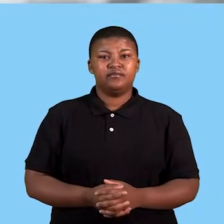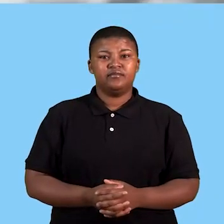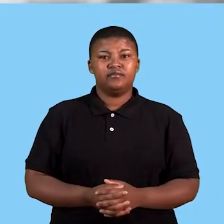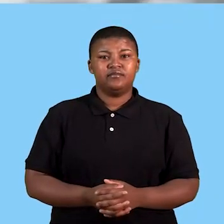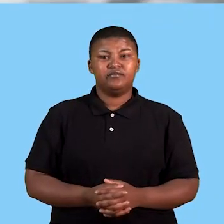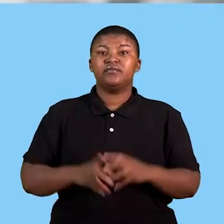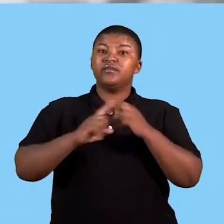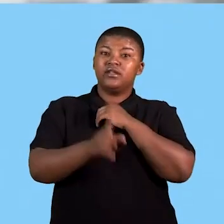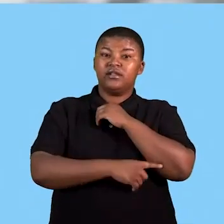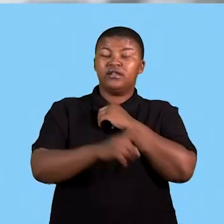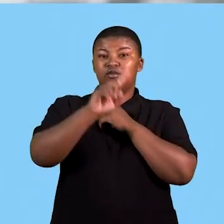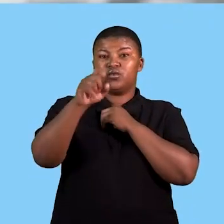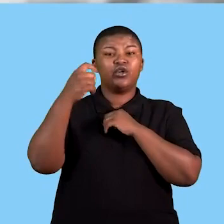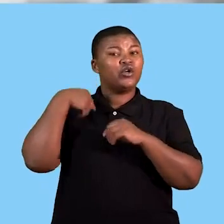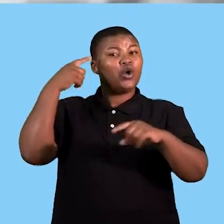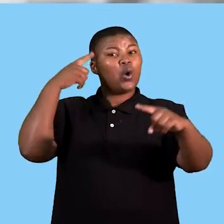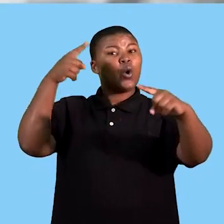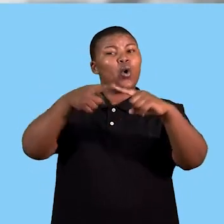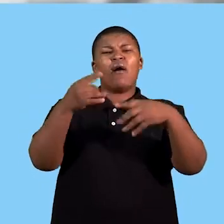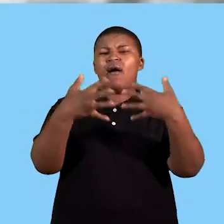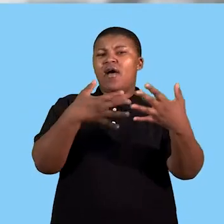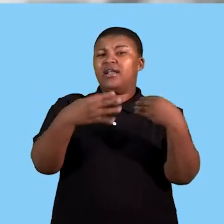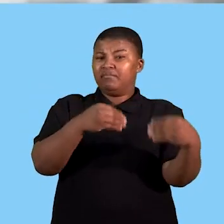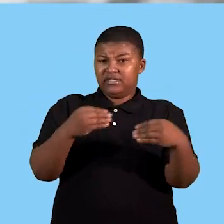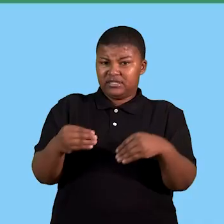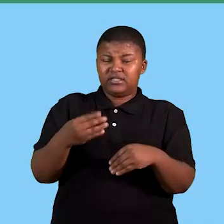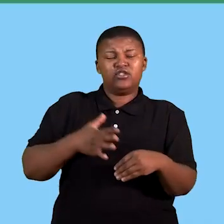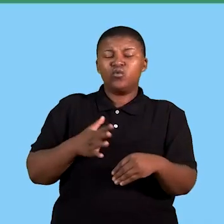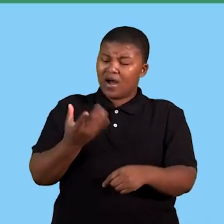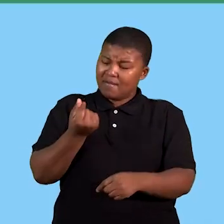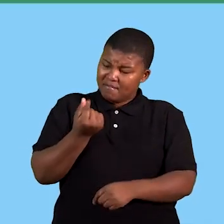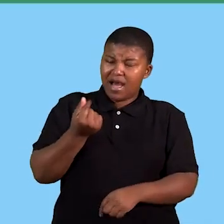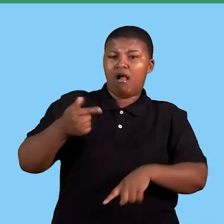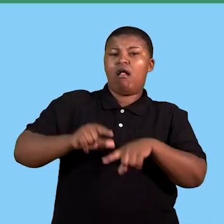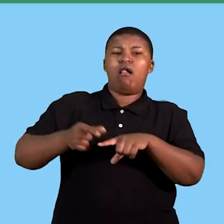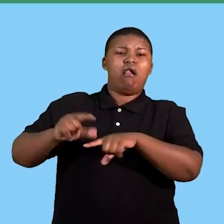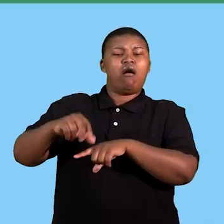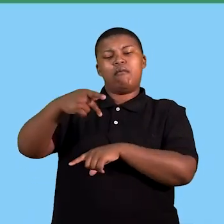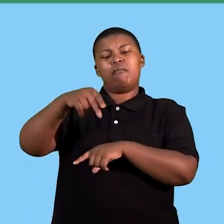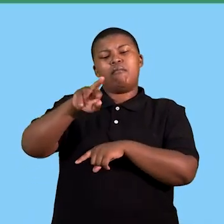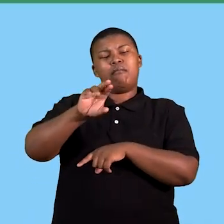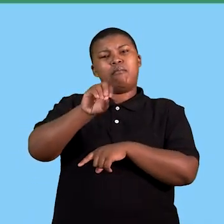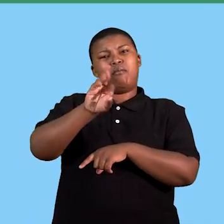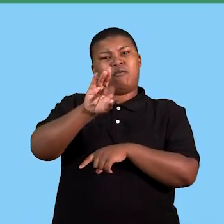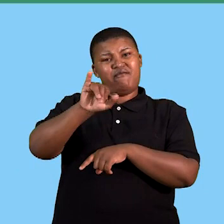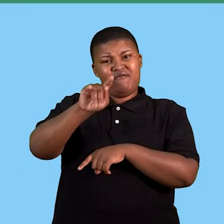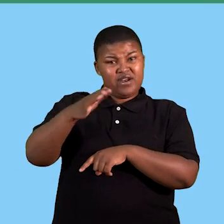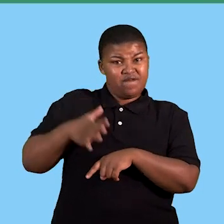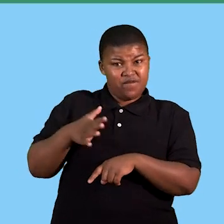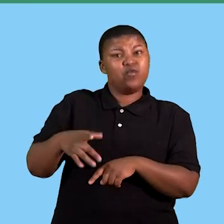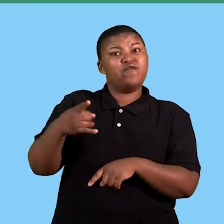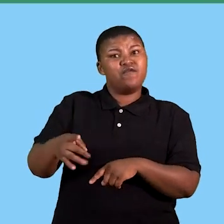last question is, what is the goal of any business? Of course, to make money. We want to make a profit for our